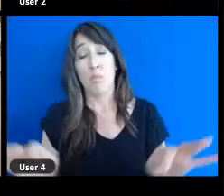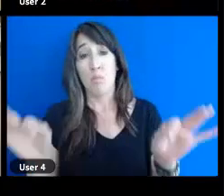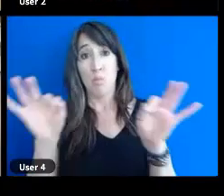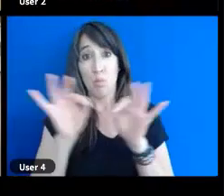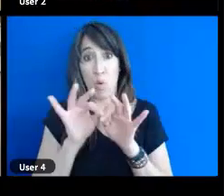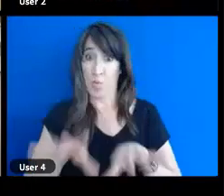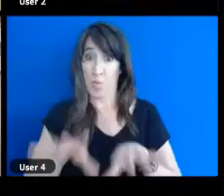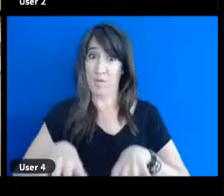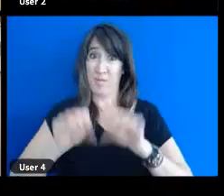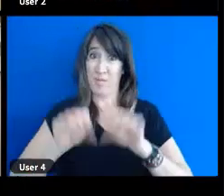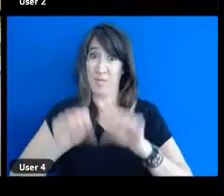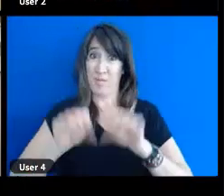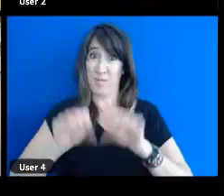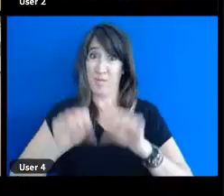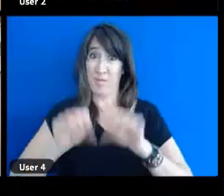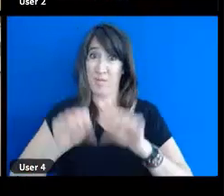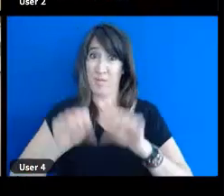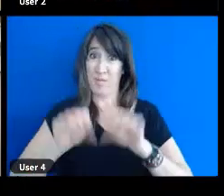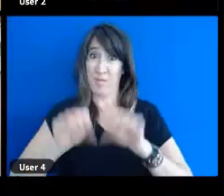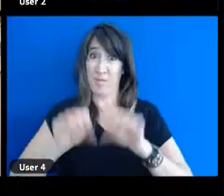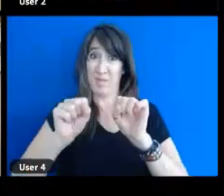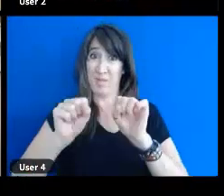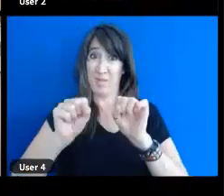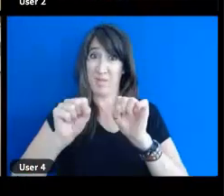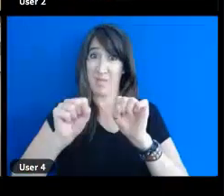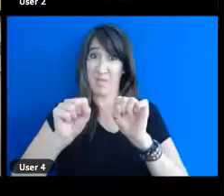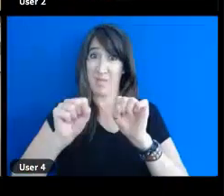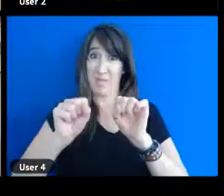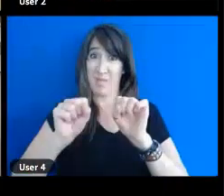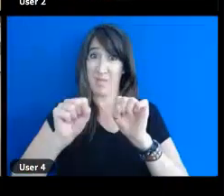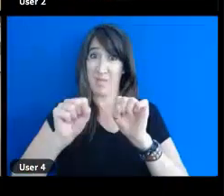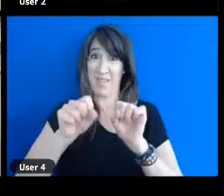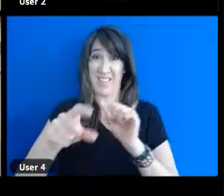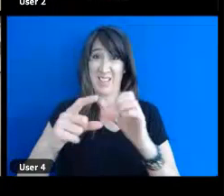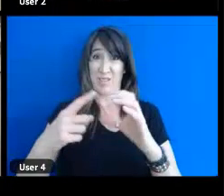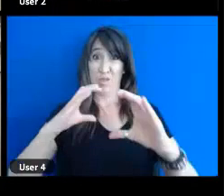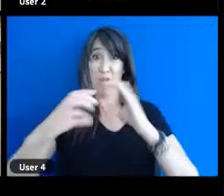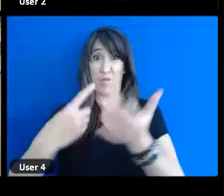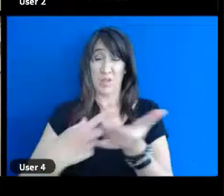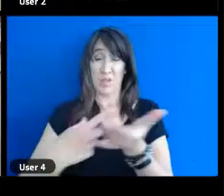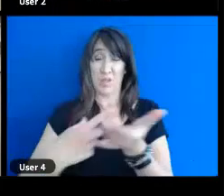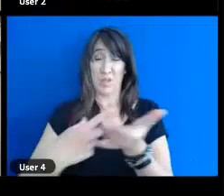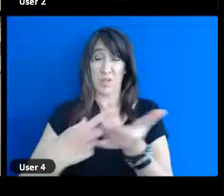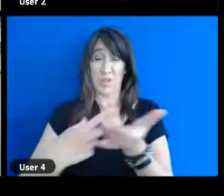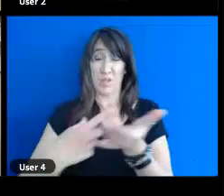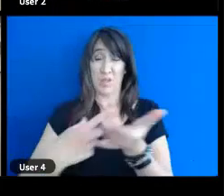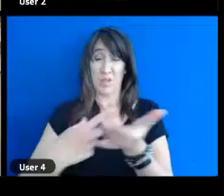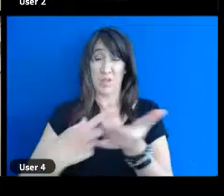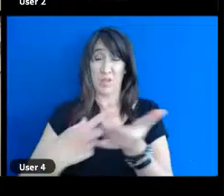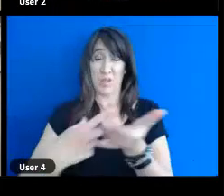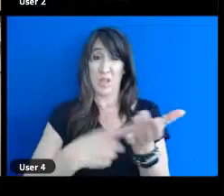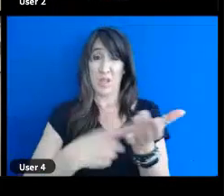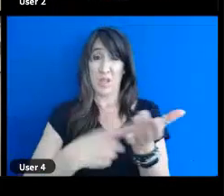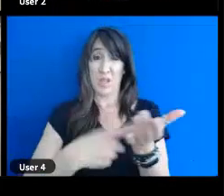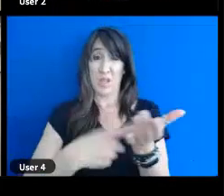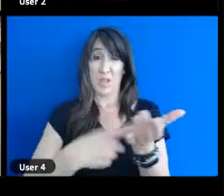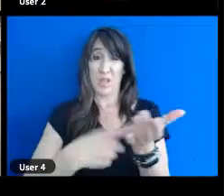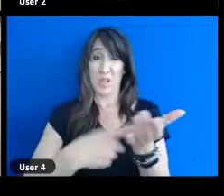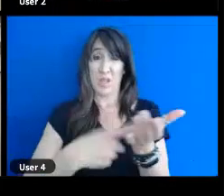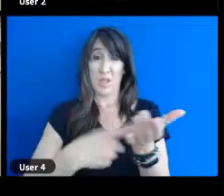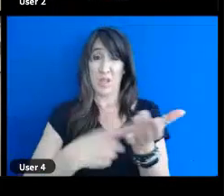is a foundational element when you're having these diversity and inclusion conversations and you're working towards inclusion, because we all